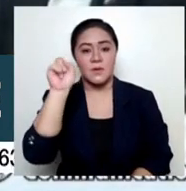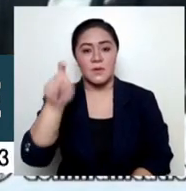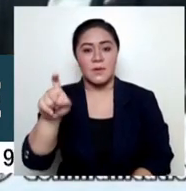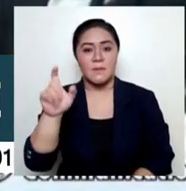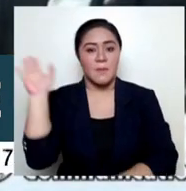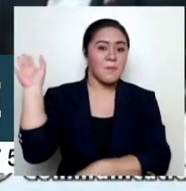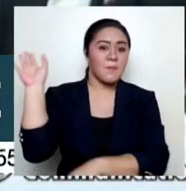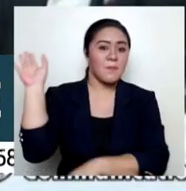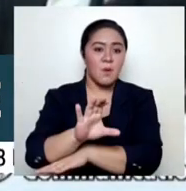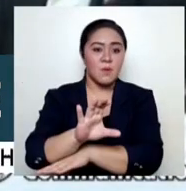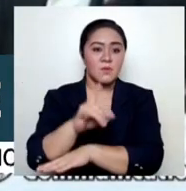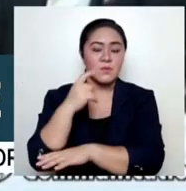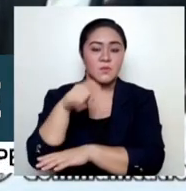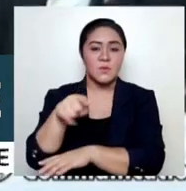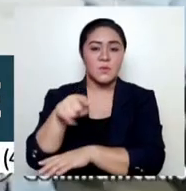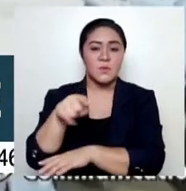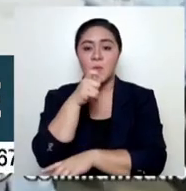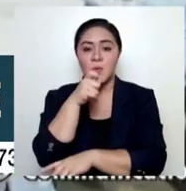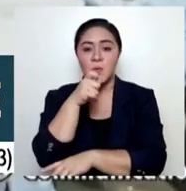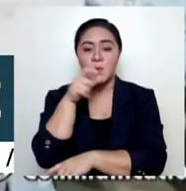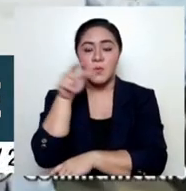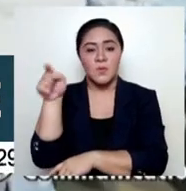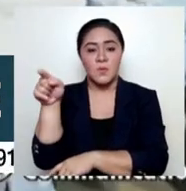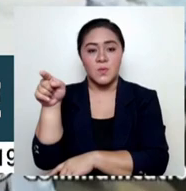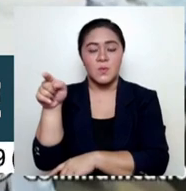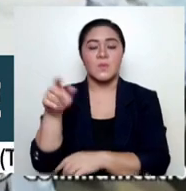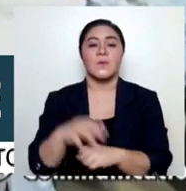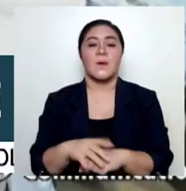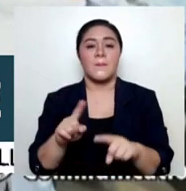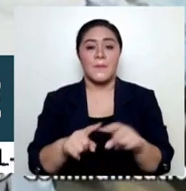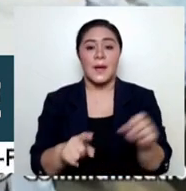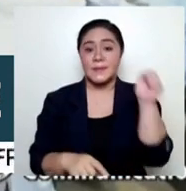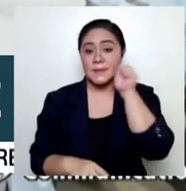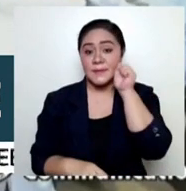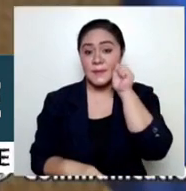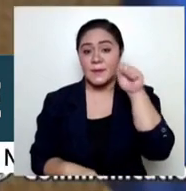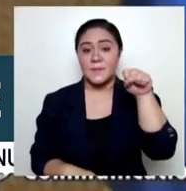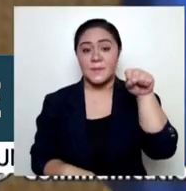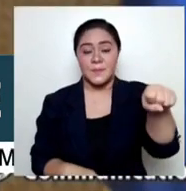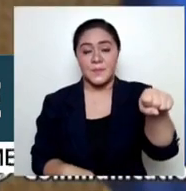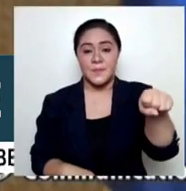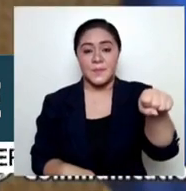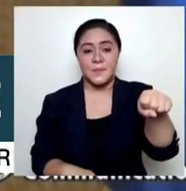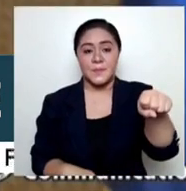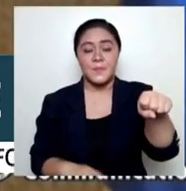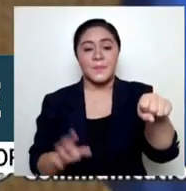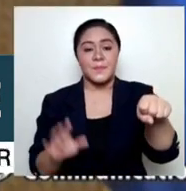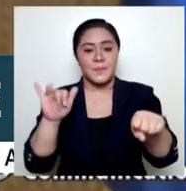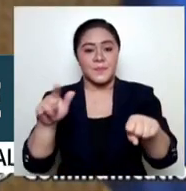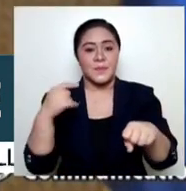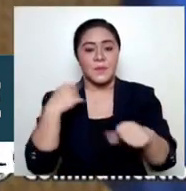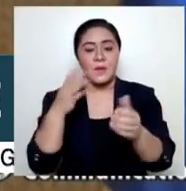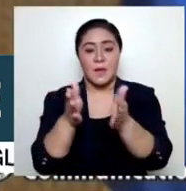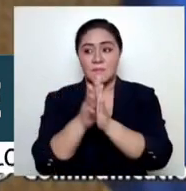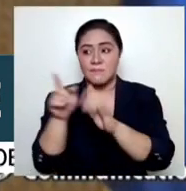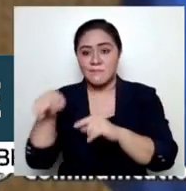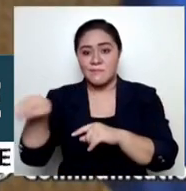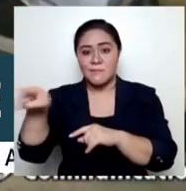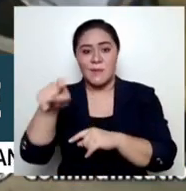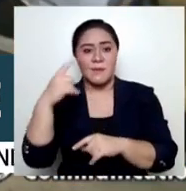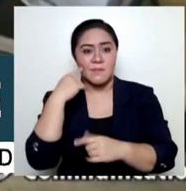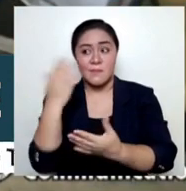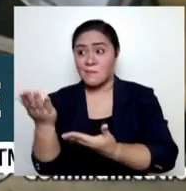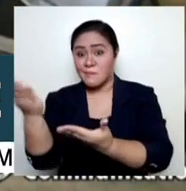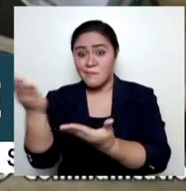certain candidate. Duterte, whose daughter Sara is running for vice president, also urged his cabinet members not to endorse